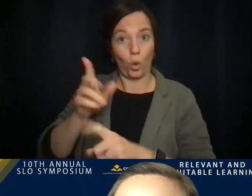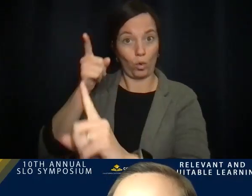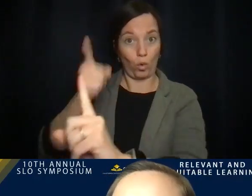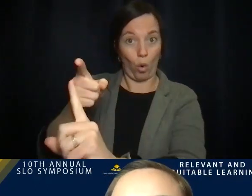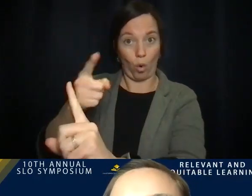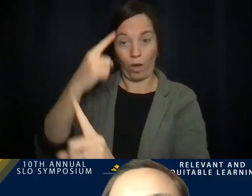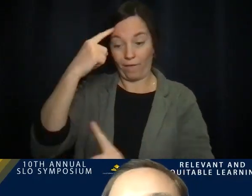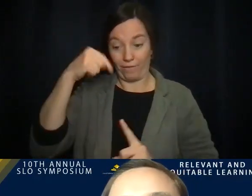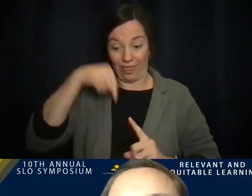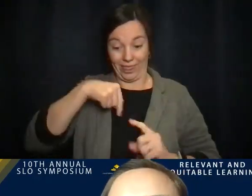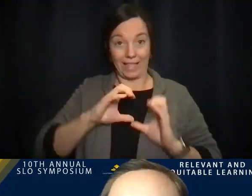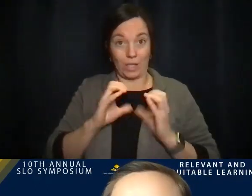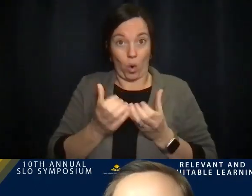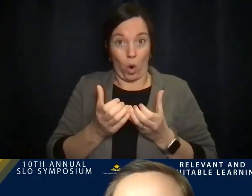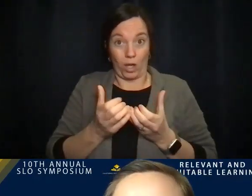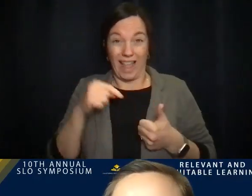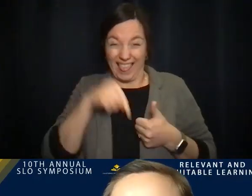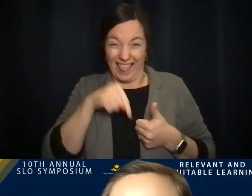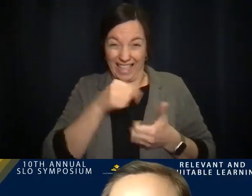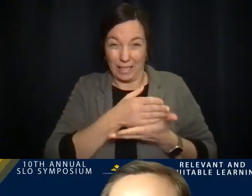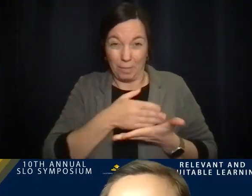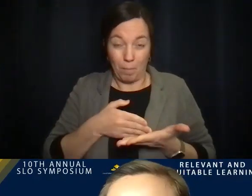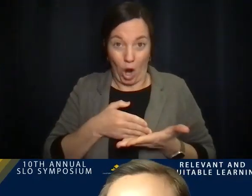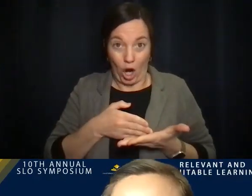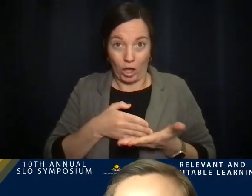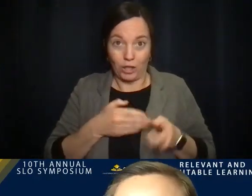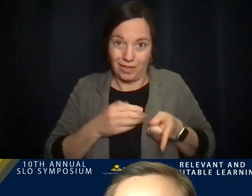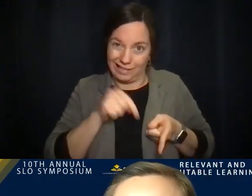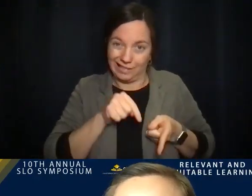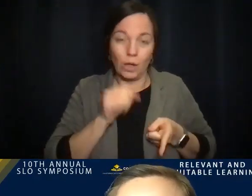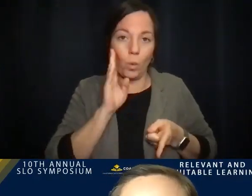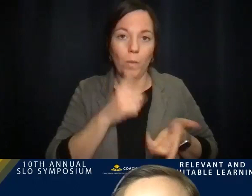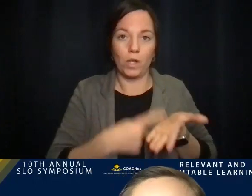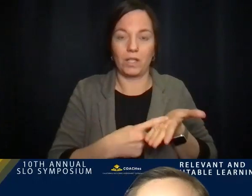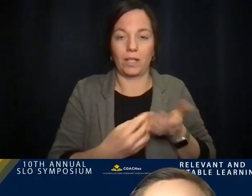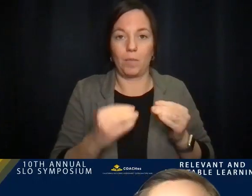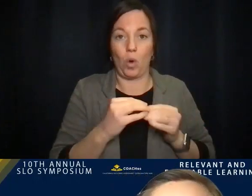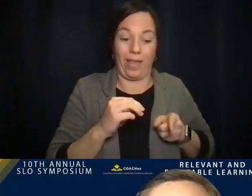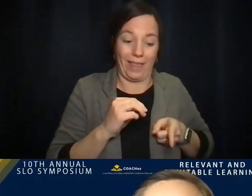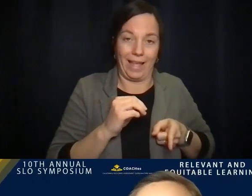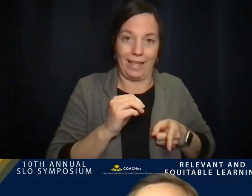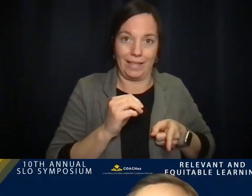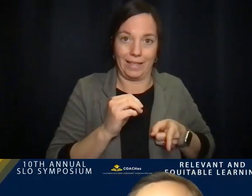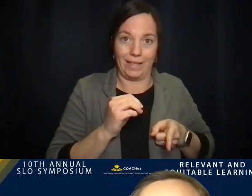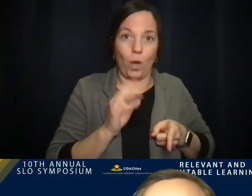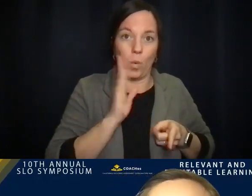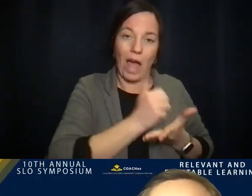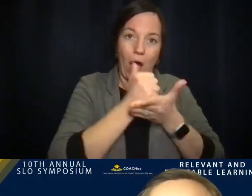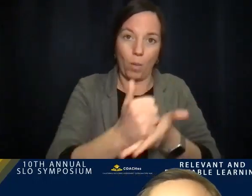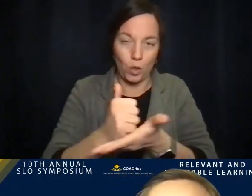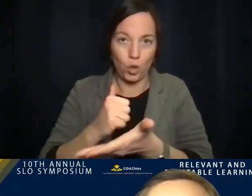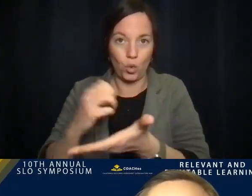this course. Here's the piece of that that we're going to talk about. Here's how we're going to get you there. Here's